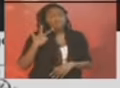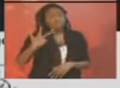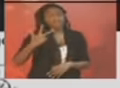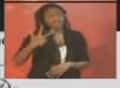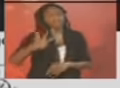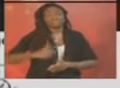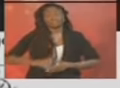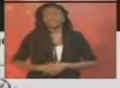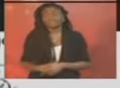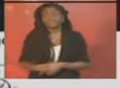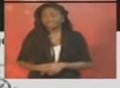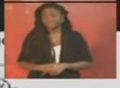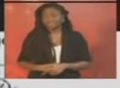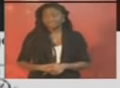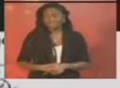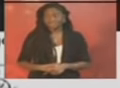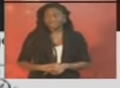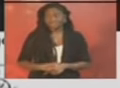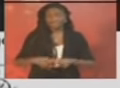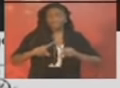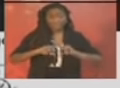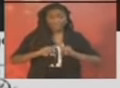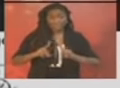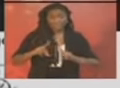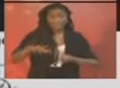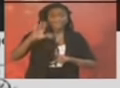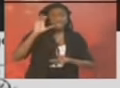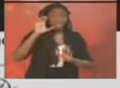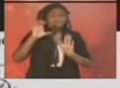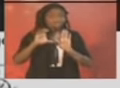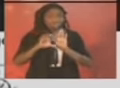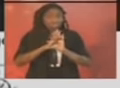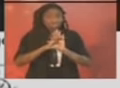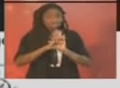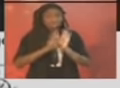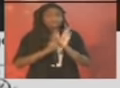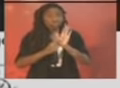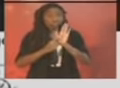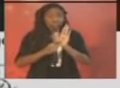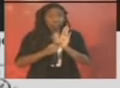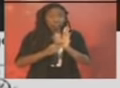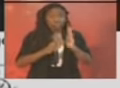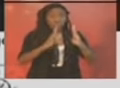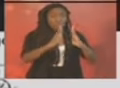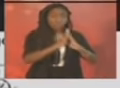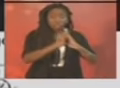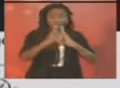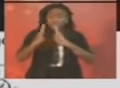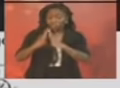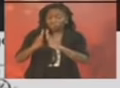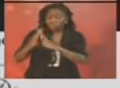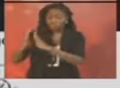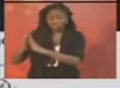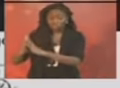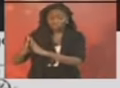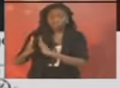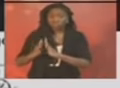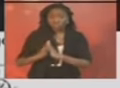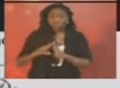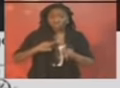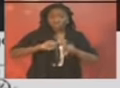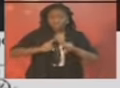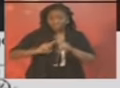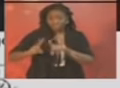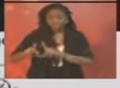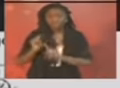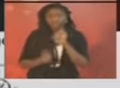are depicting communities throughout the country in a GIS format. We see previous weeks would have shown those red dots in the